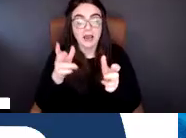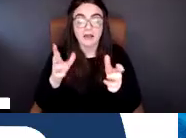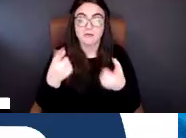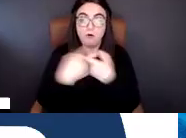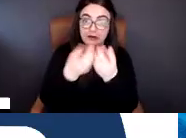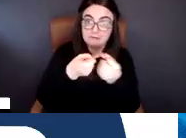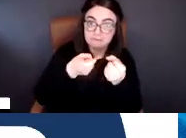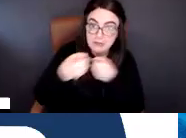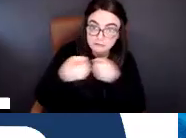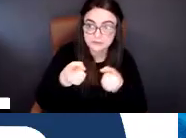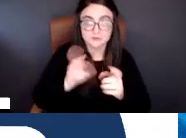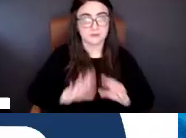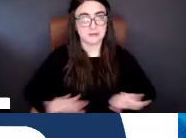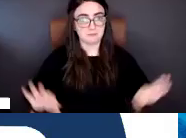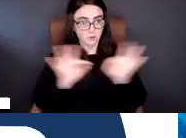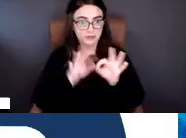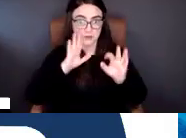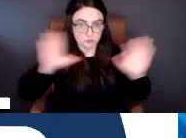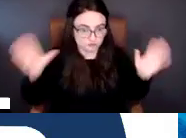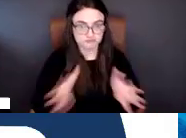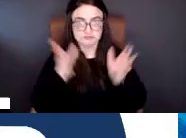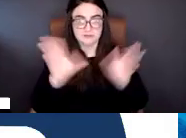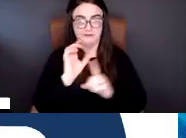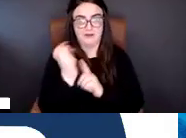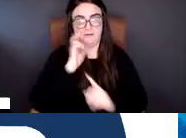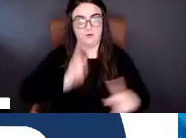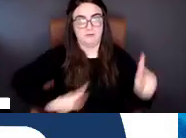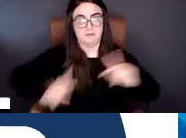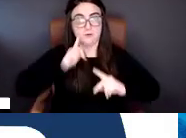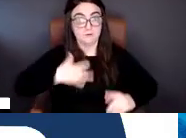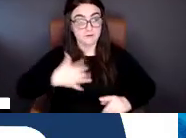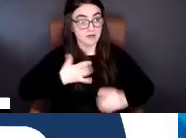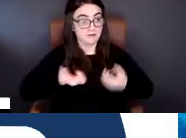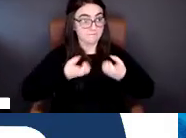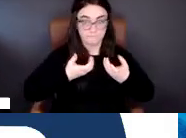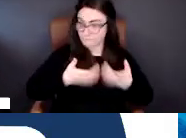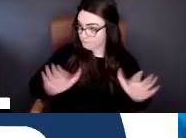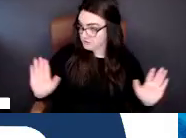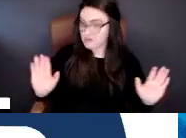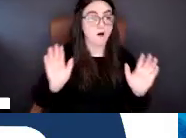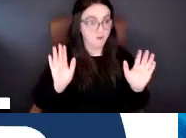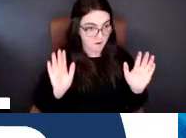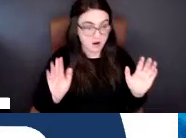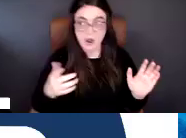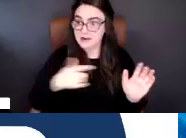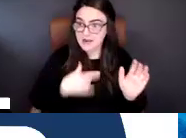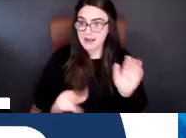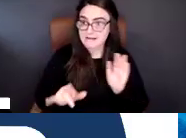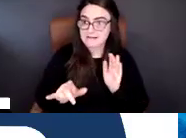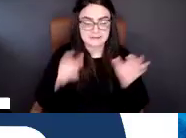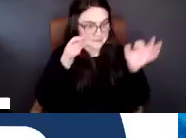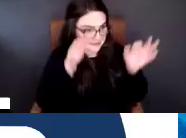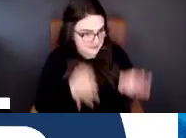where people feel free to be able to address issues before they